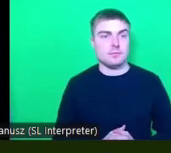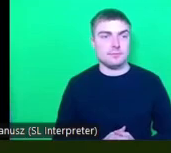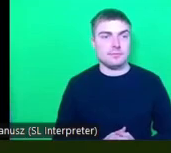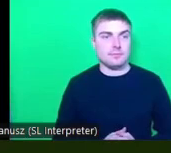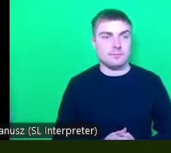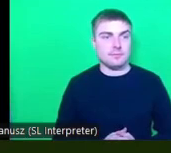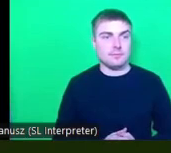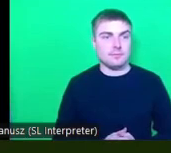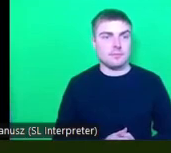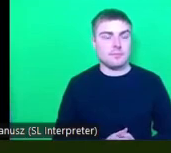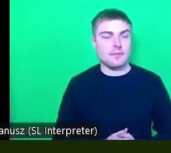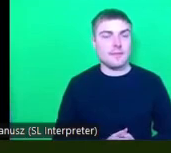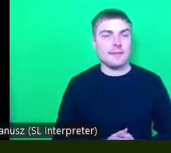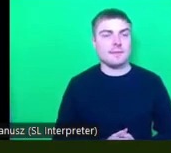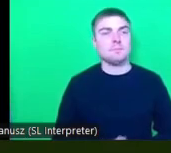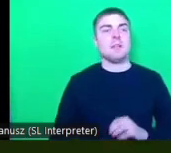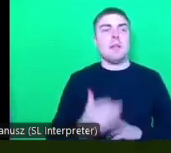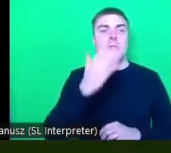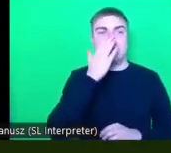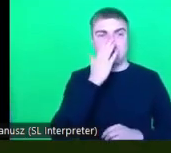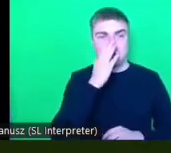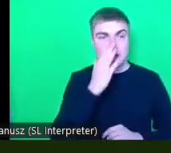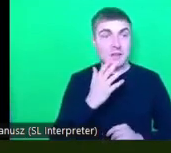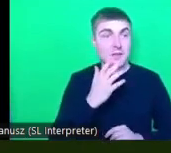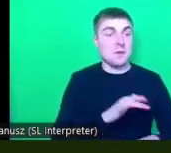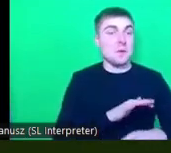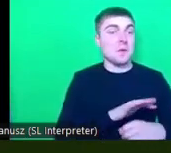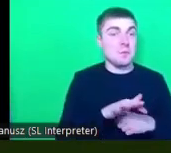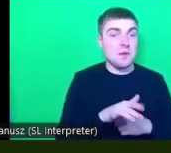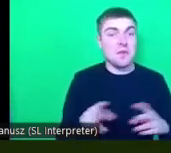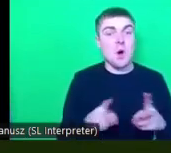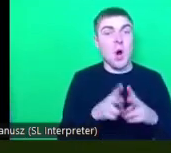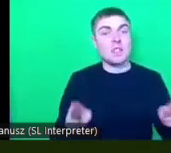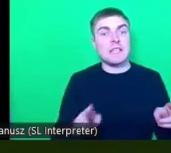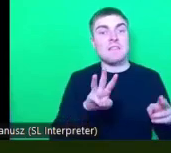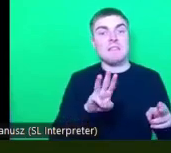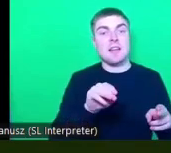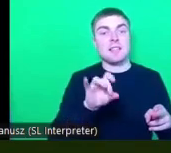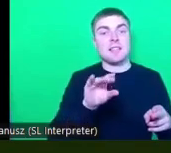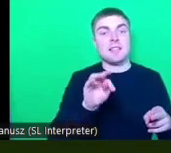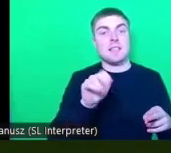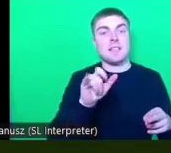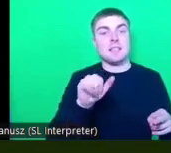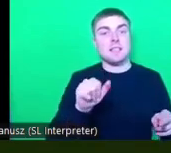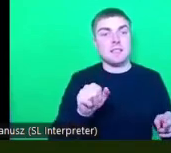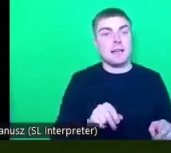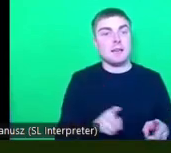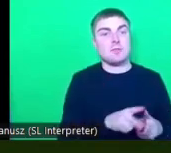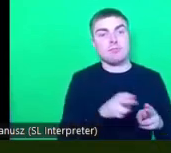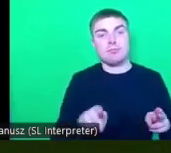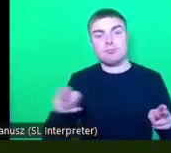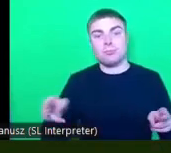So now some words about cascading effects. So ungulates can have different effects